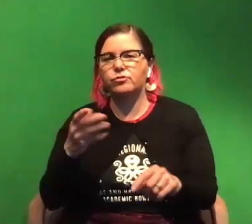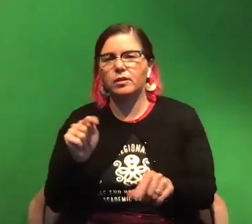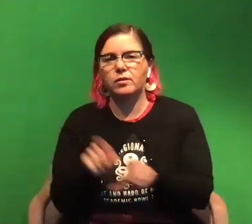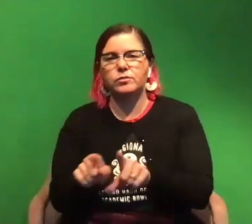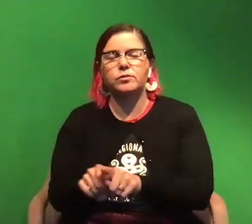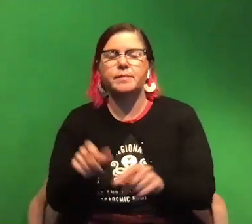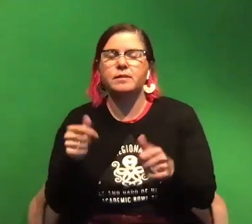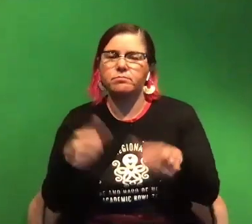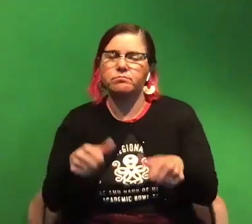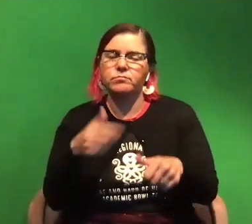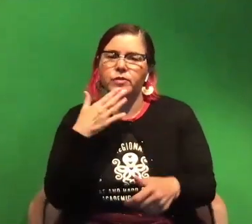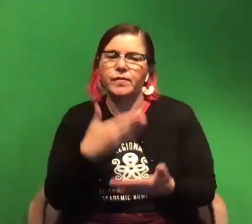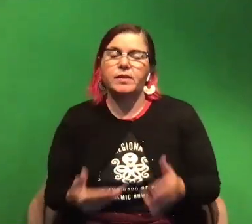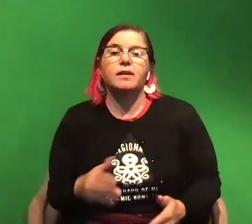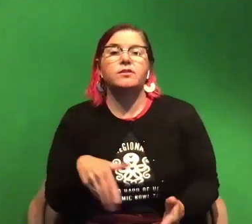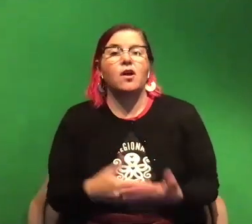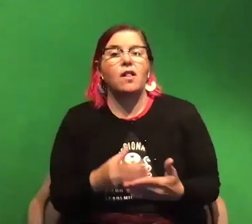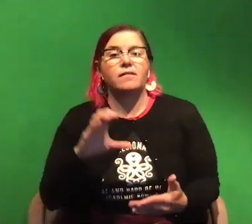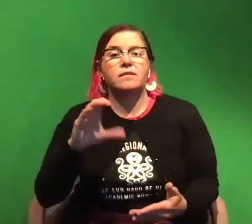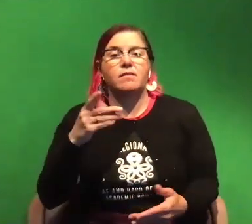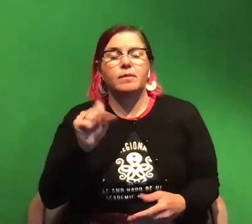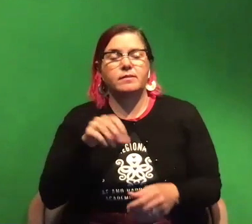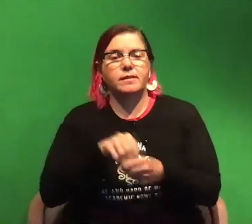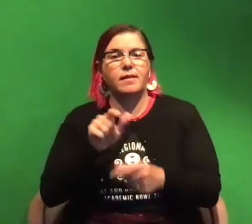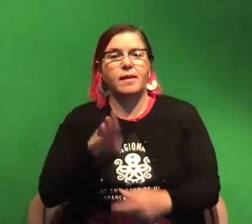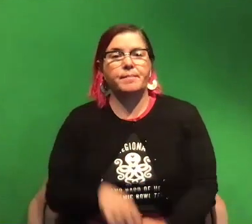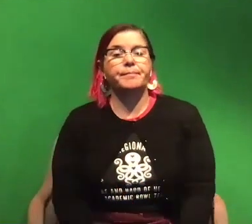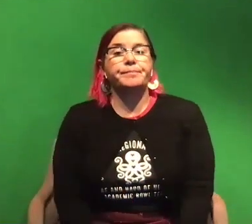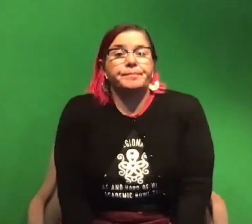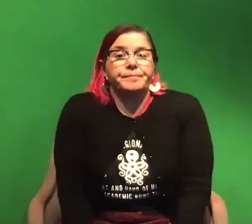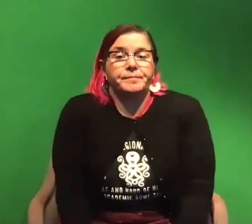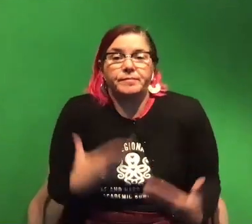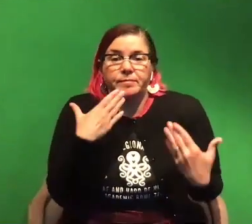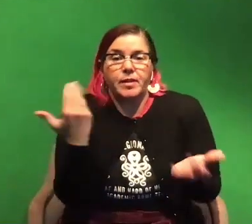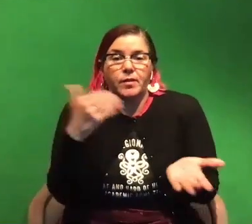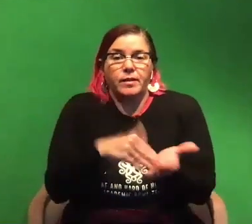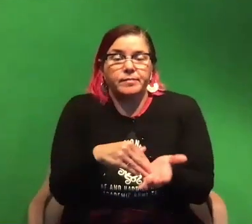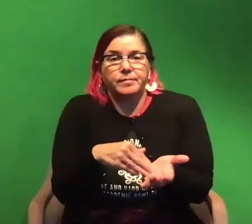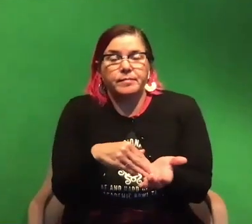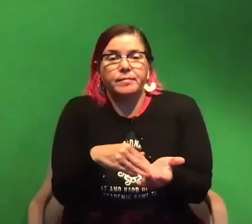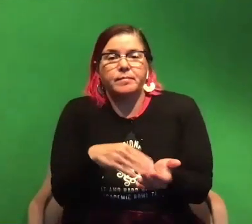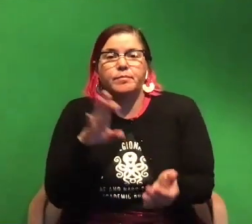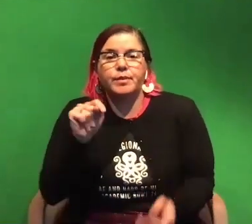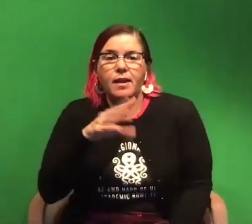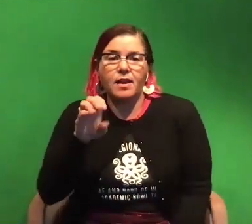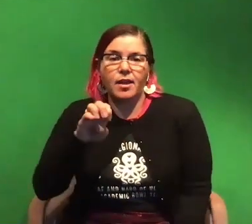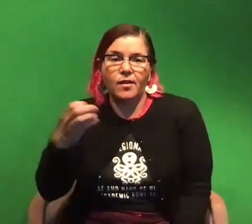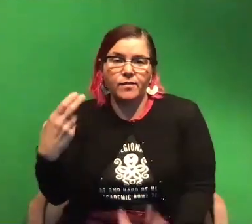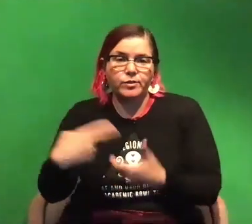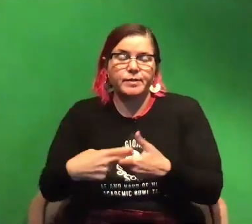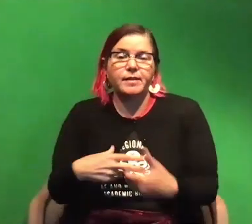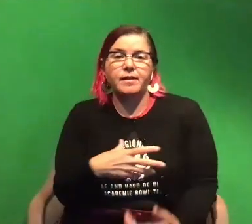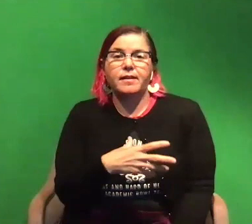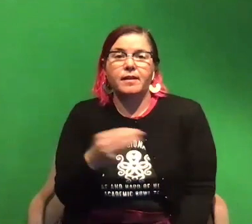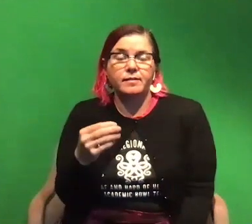post a lot of good stuff, all of the cephalopods they have in the lab. All right. Well, thank you again, Bret and Aaron, for being here today.